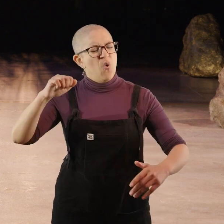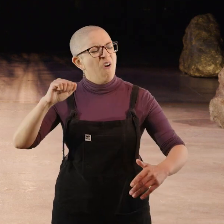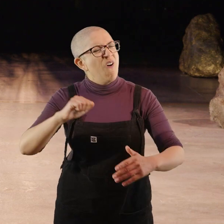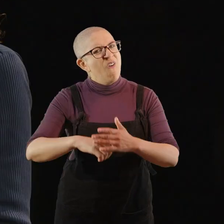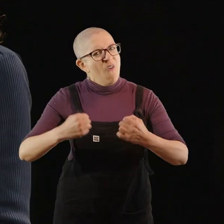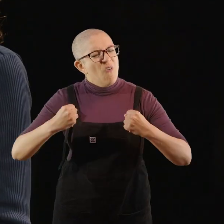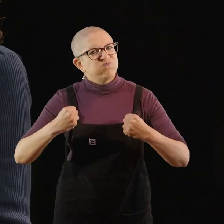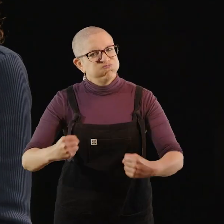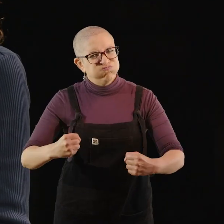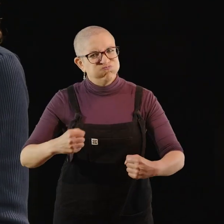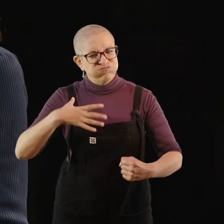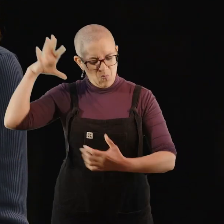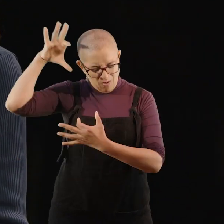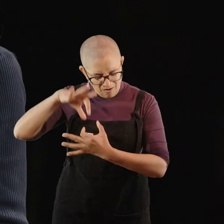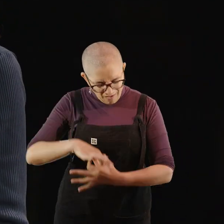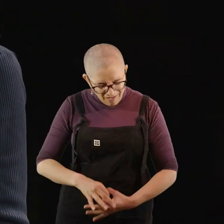males.